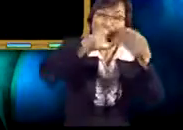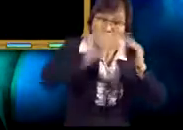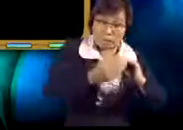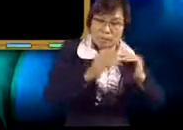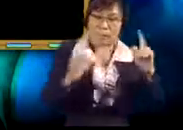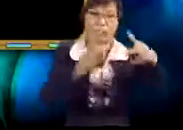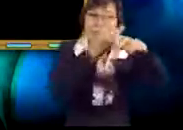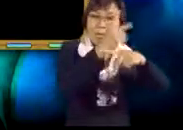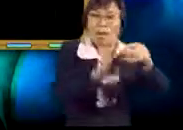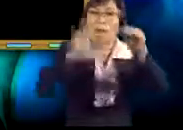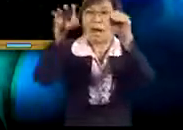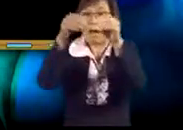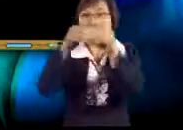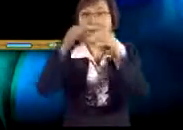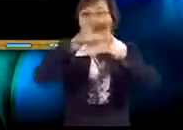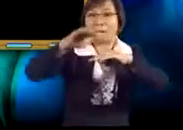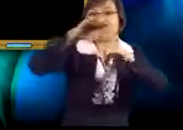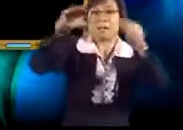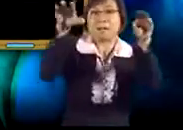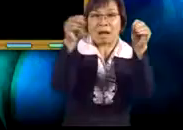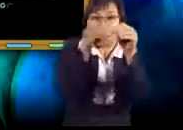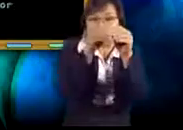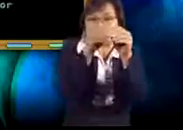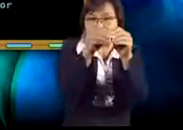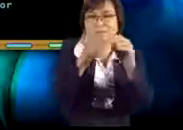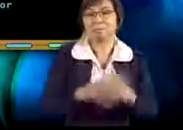and add the answer to the numerator.